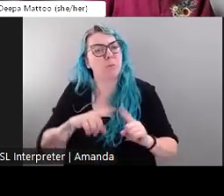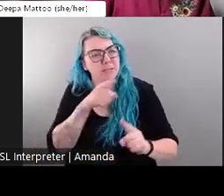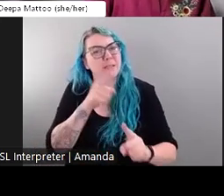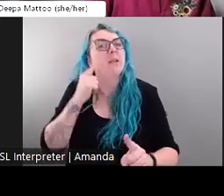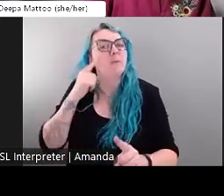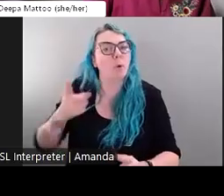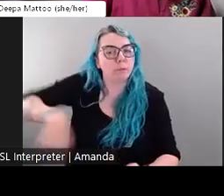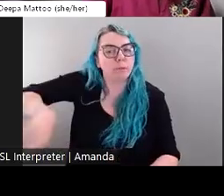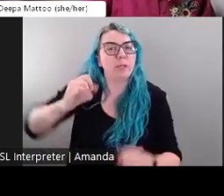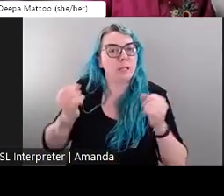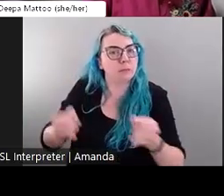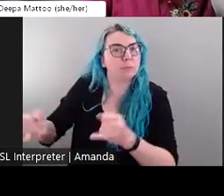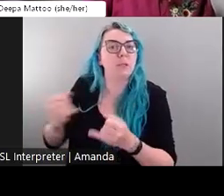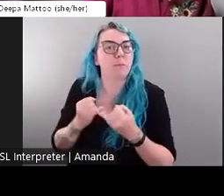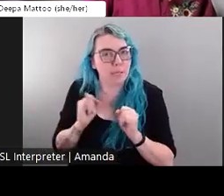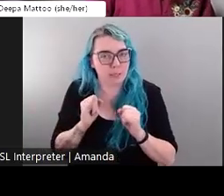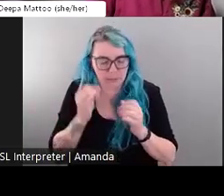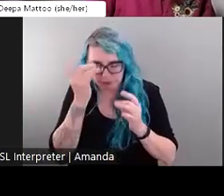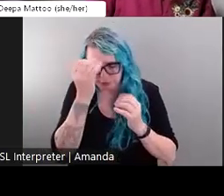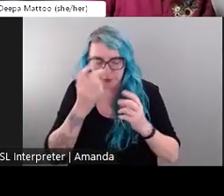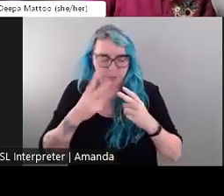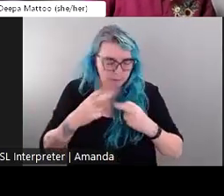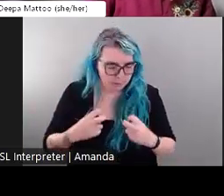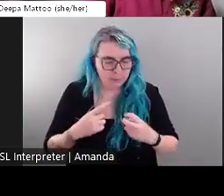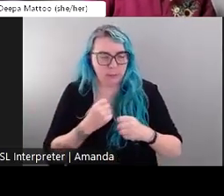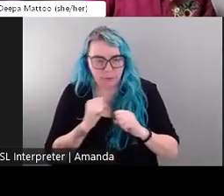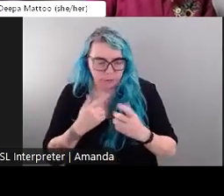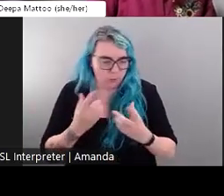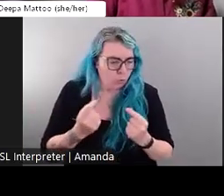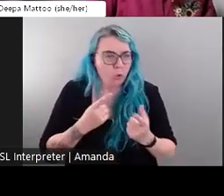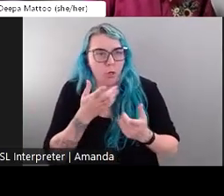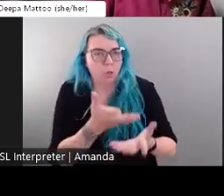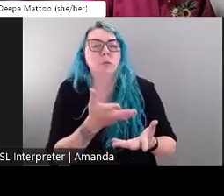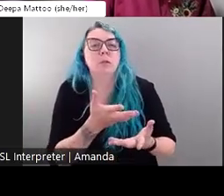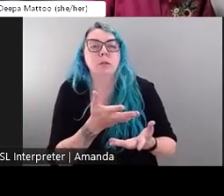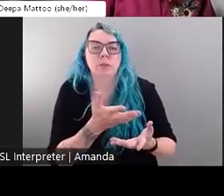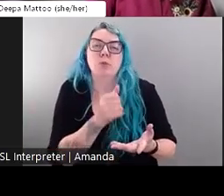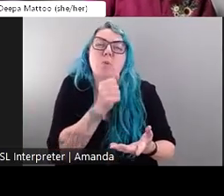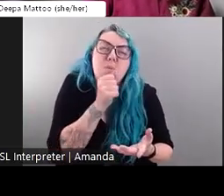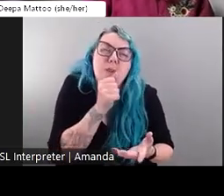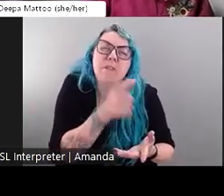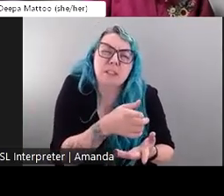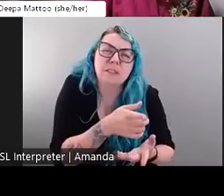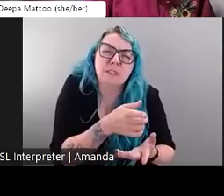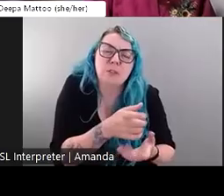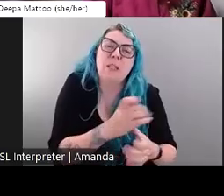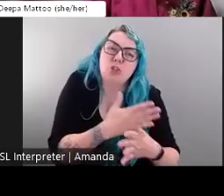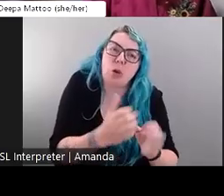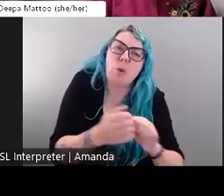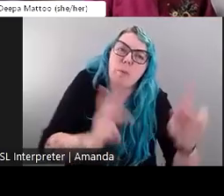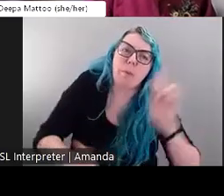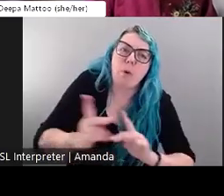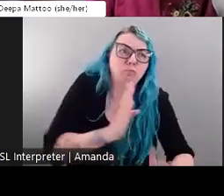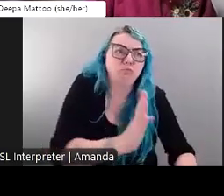of receiving feedback. So along with RISA, if you work with survivors and you have a community of survivors, or